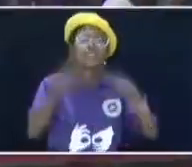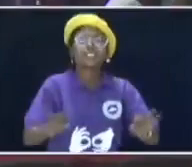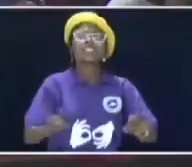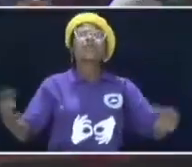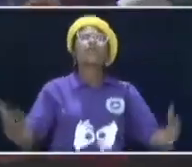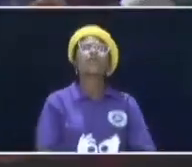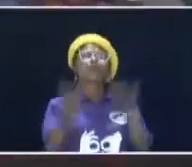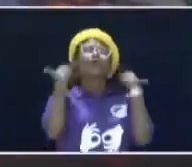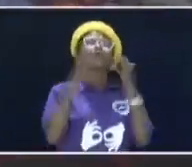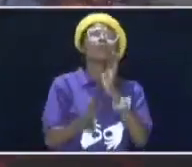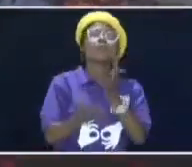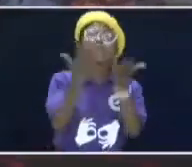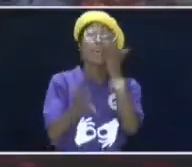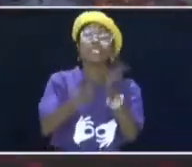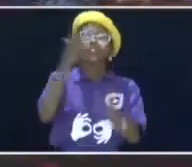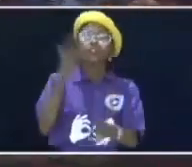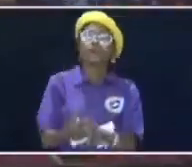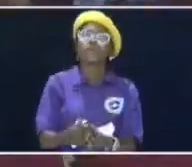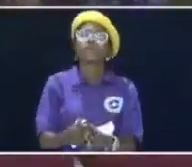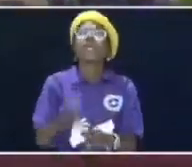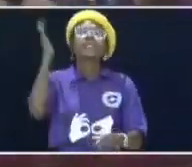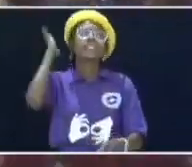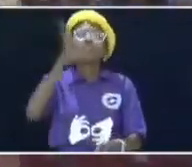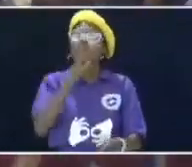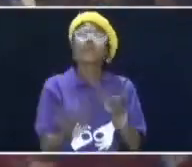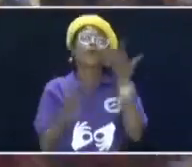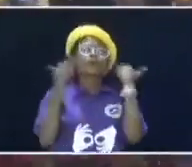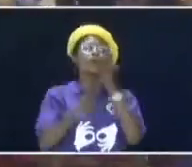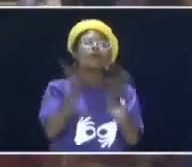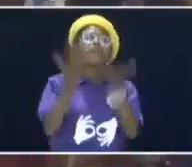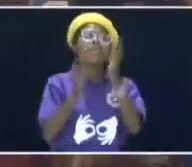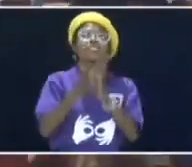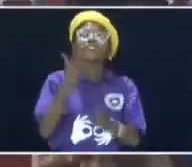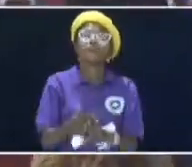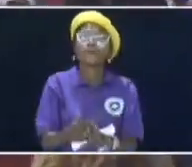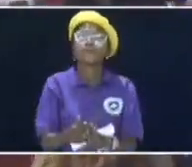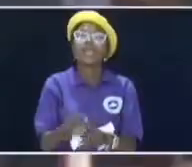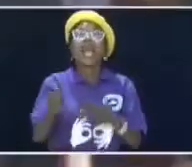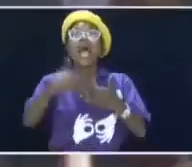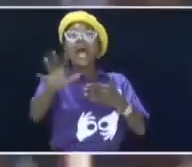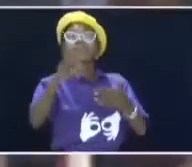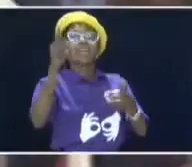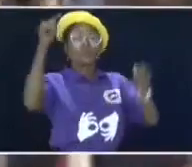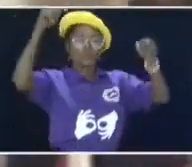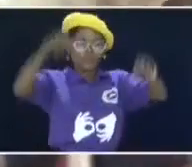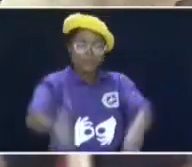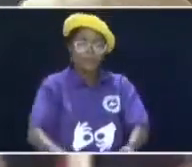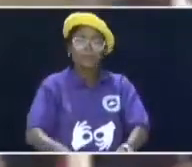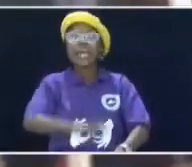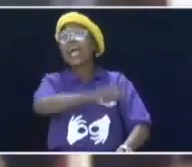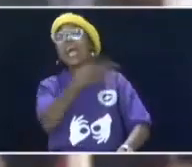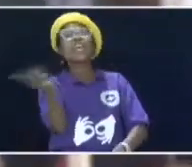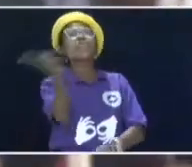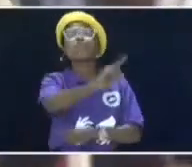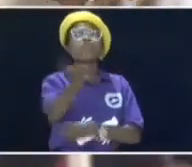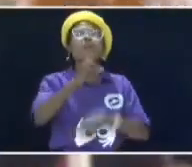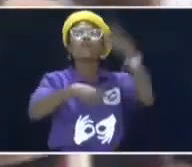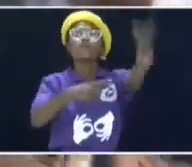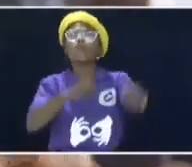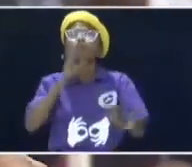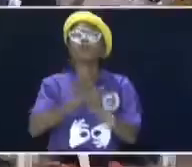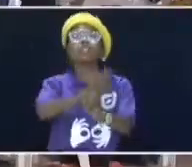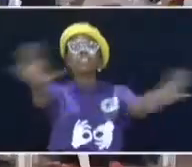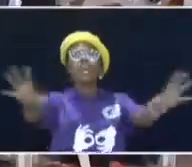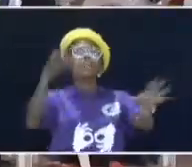fire. They will cast fire. After tonight, anywhere you go, you will shine